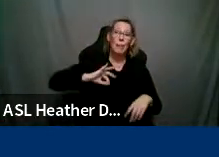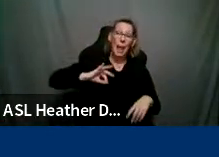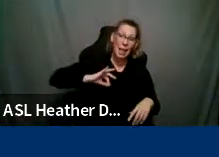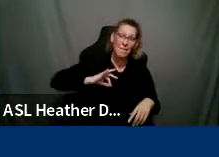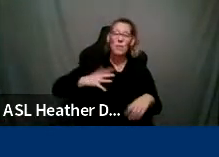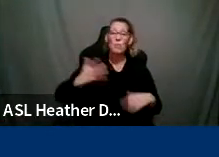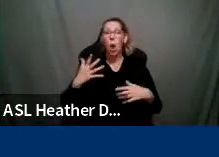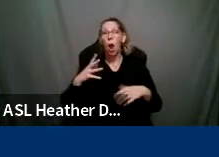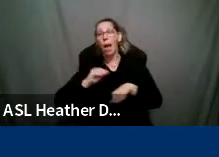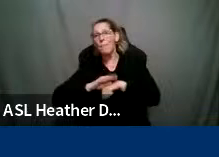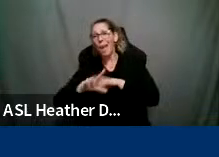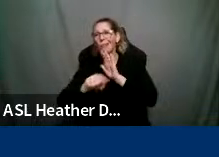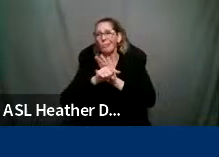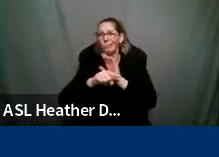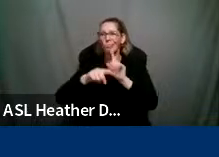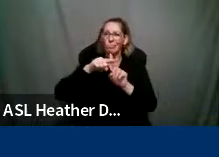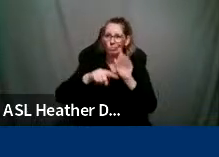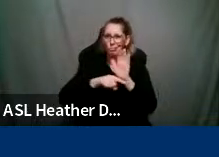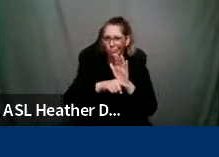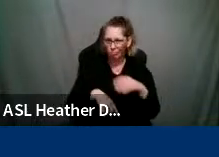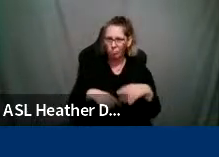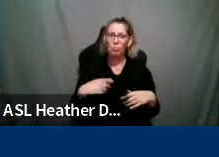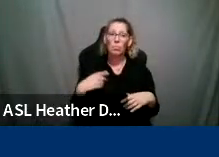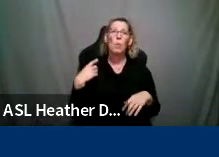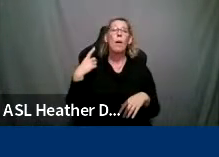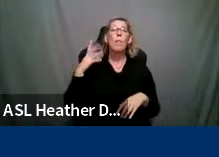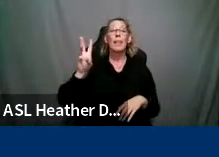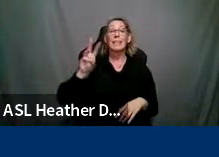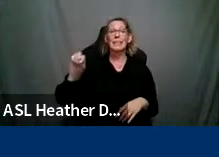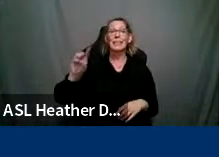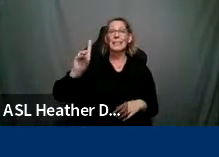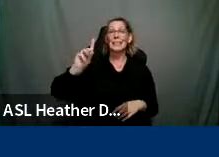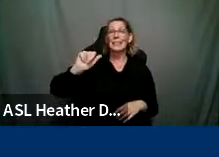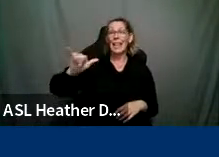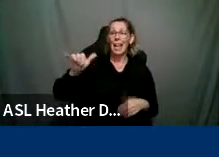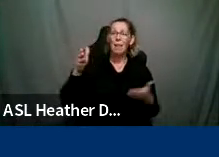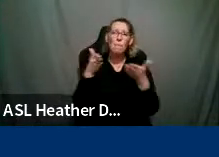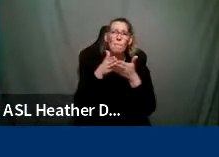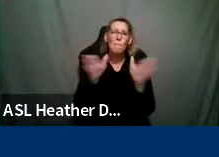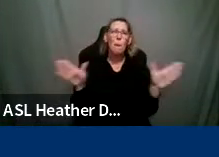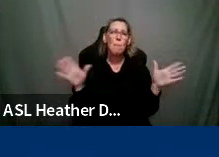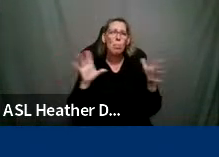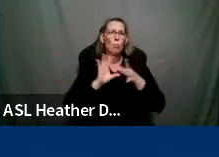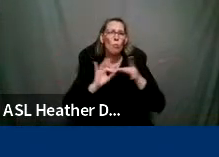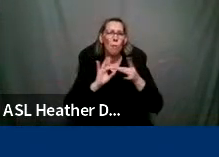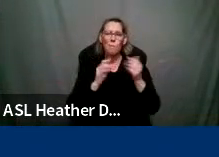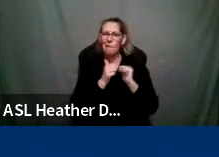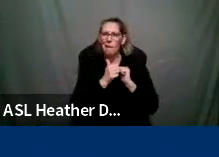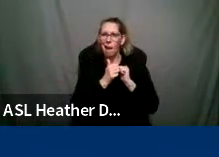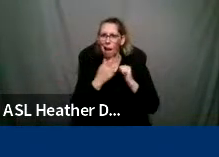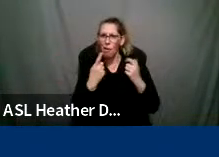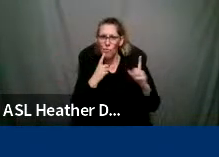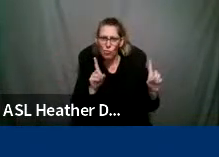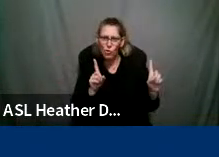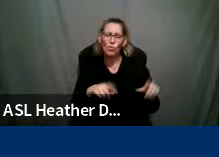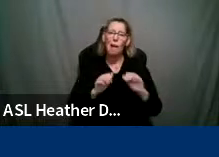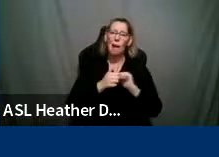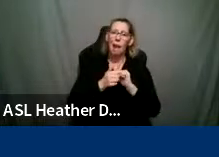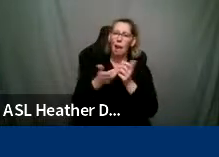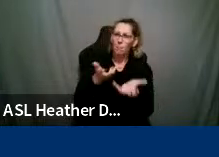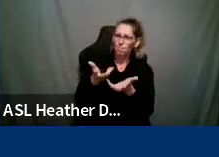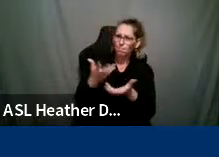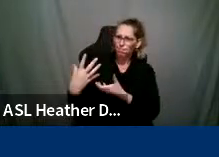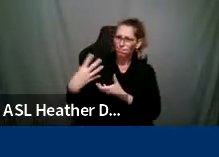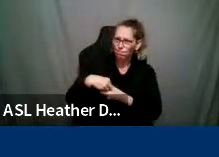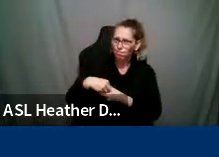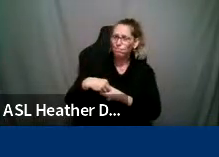impacts. And then we'll talk about how the 60-day public comment period will work, how to best engage, how to get, where those